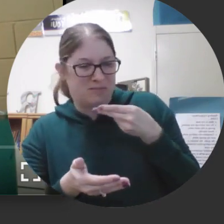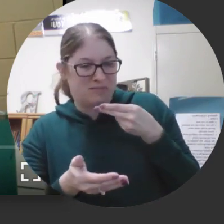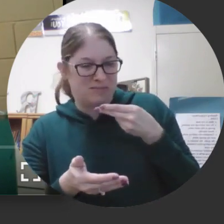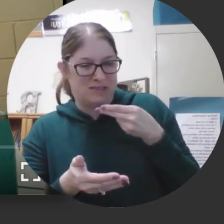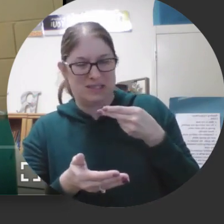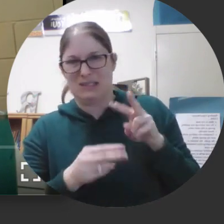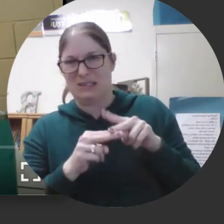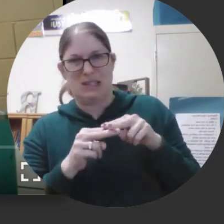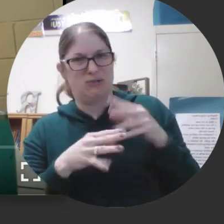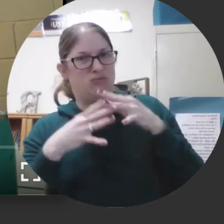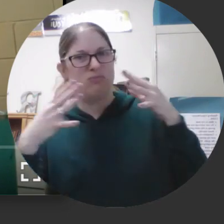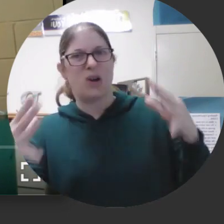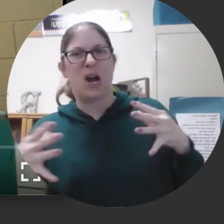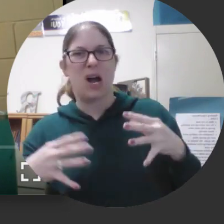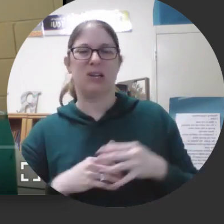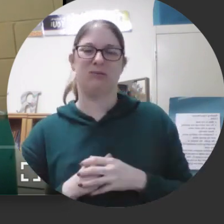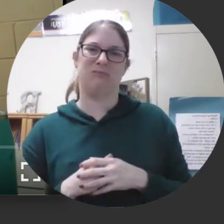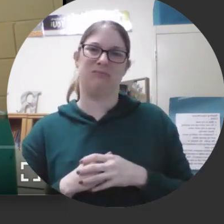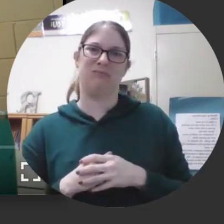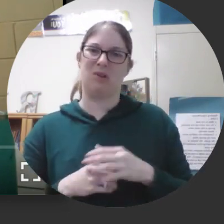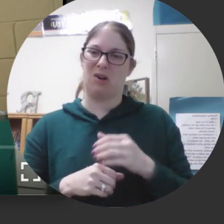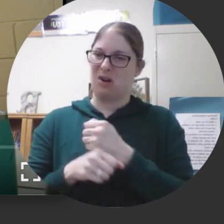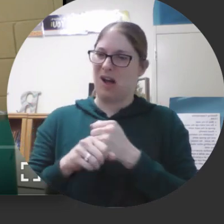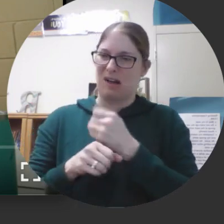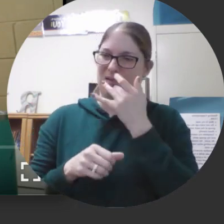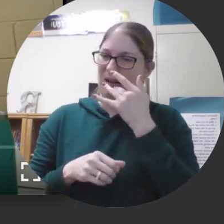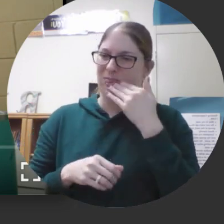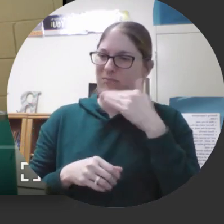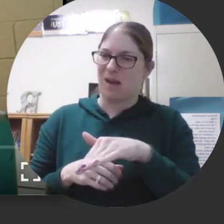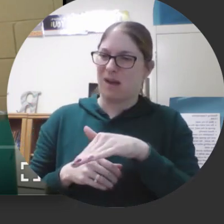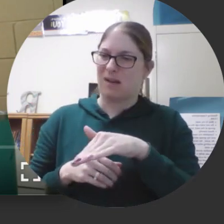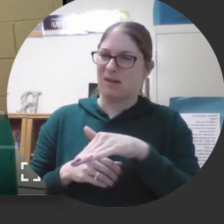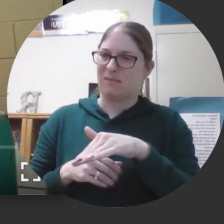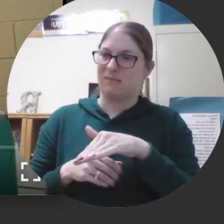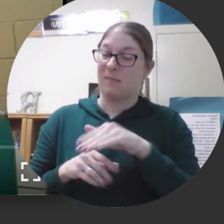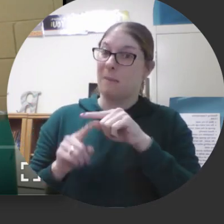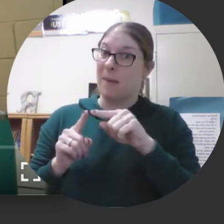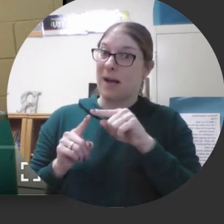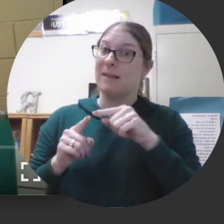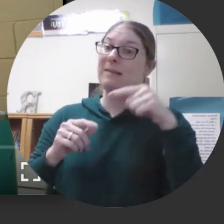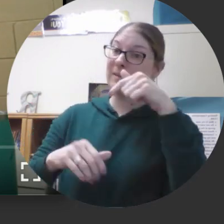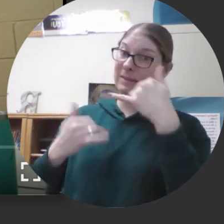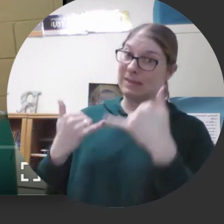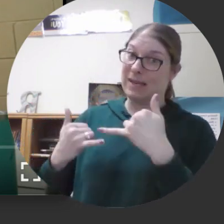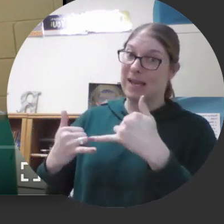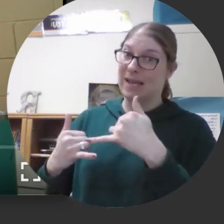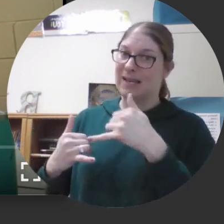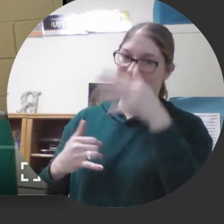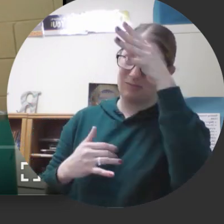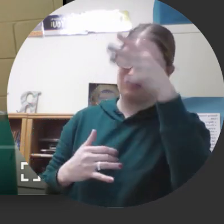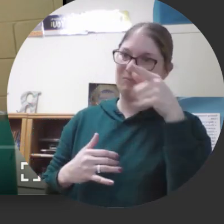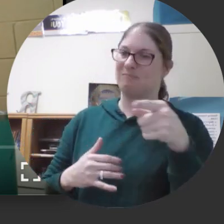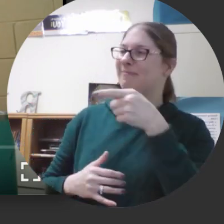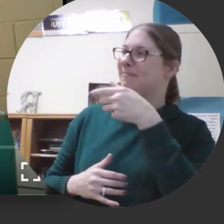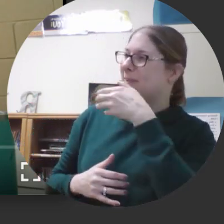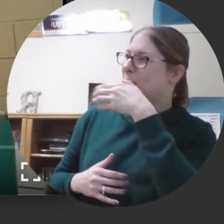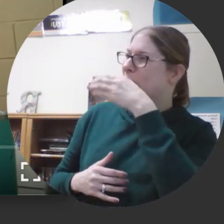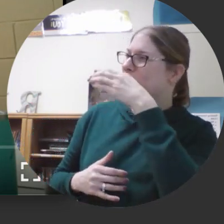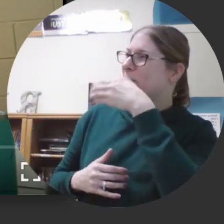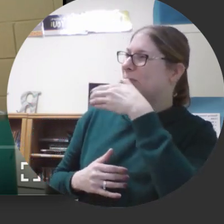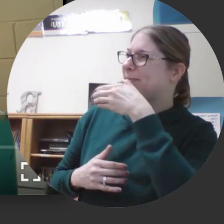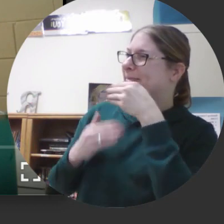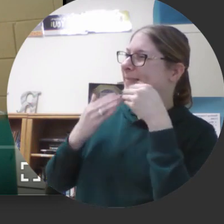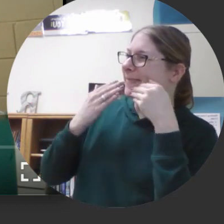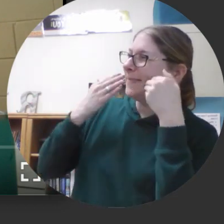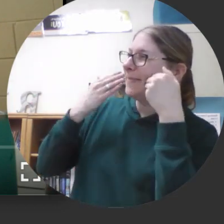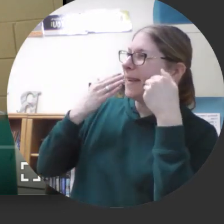too strong. She caught his eye, and he actually winked at her. "All right," said Mother, "I've changed my mind.